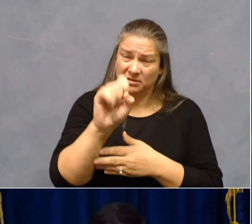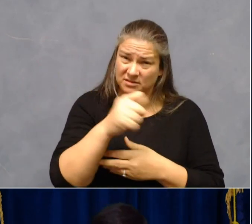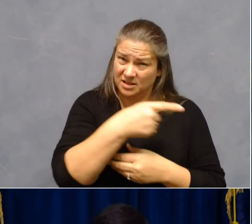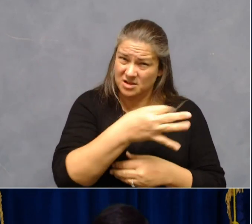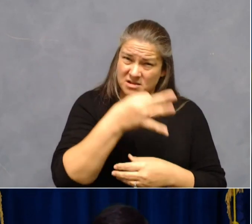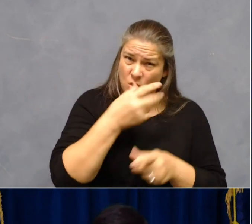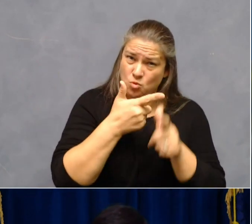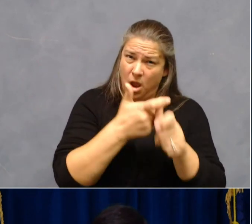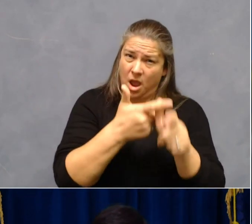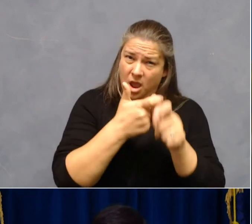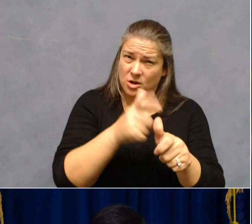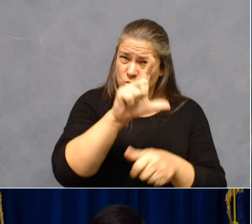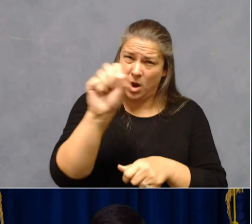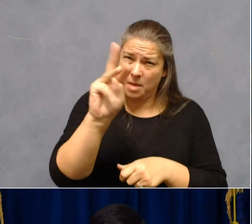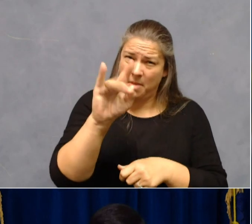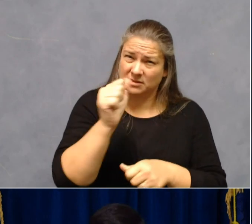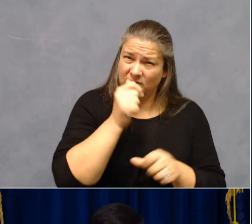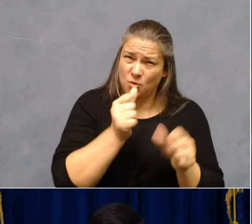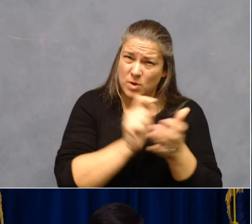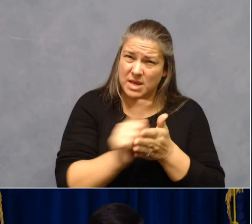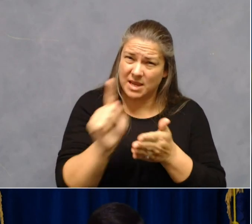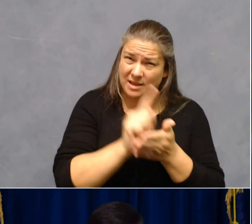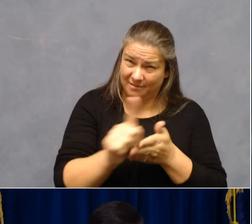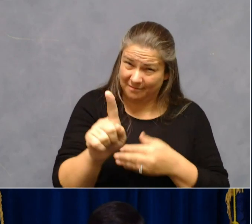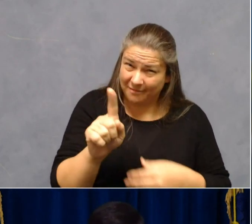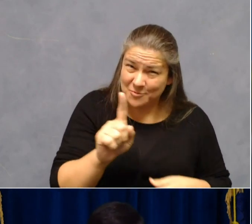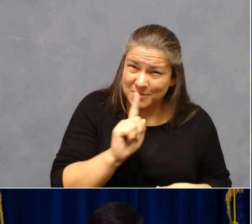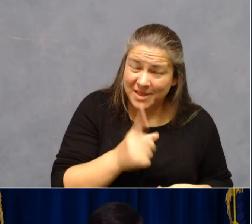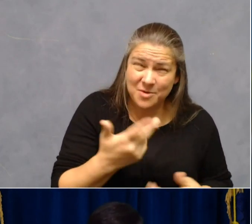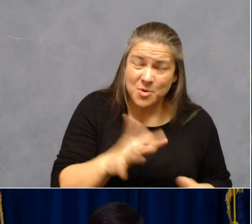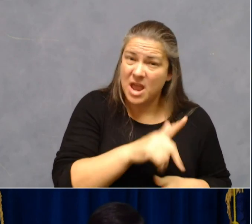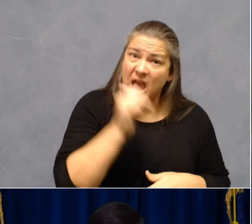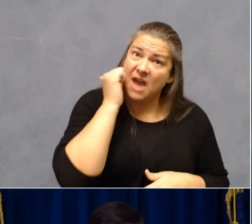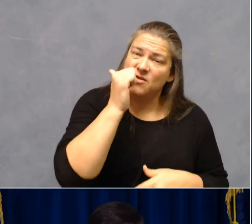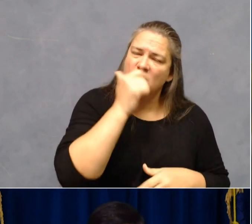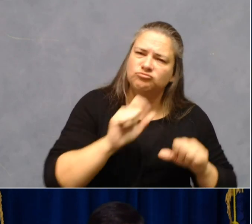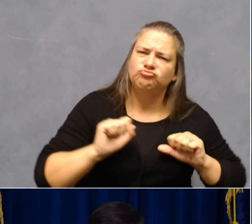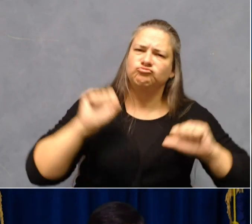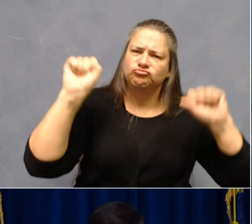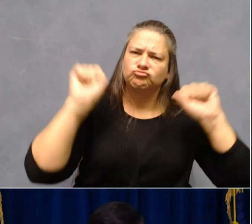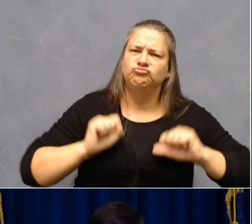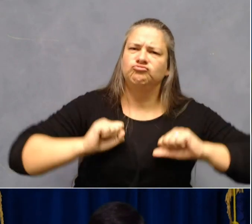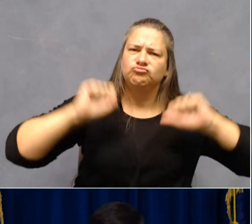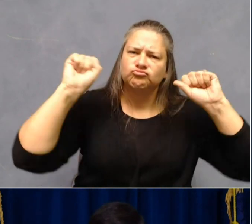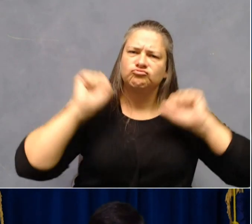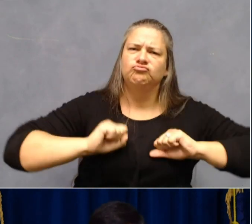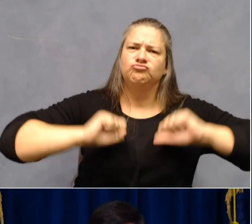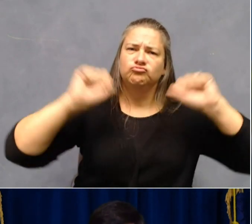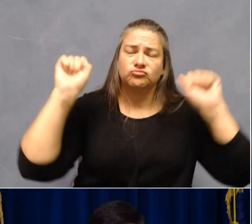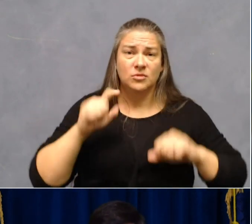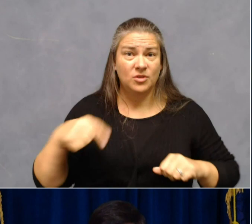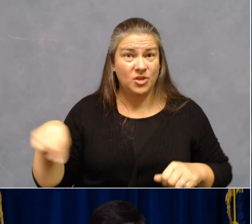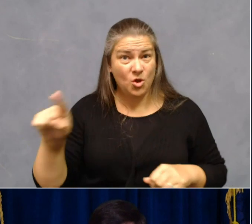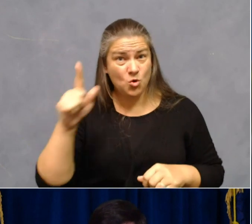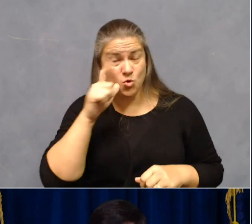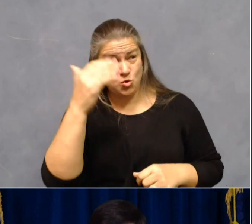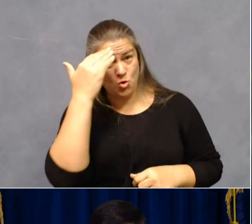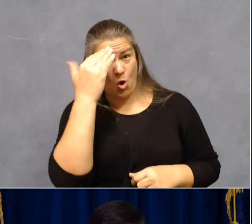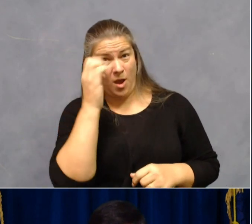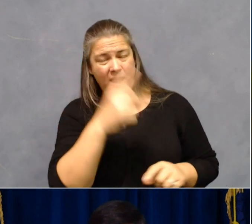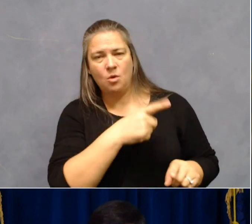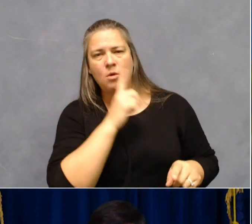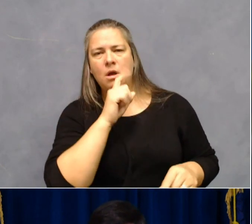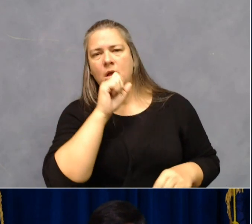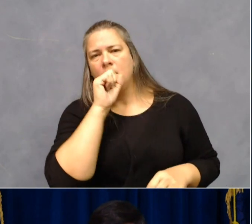week? Oh my. And working out daily at the gym. Those who knew Ed loved him. From those who worked at restaurants